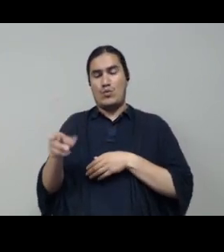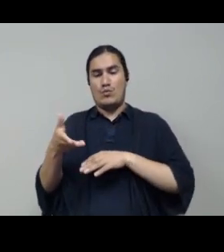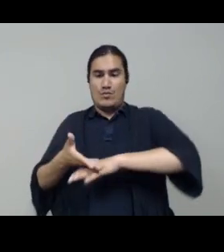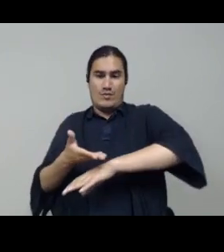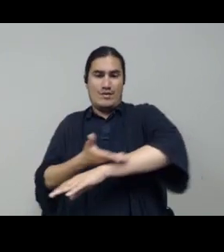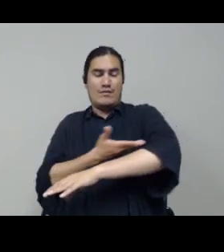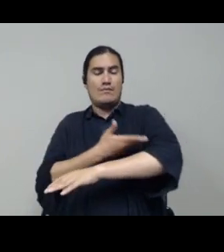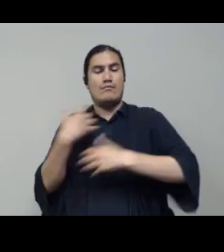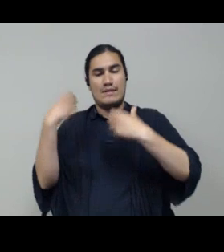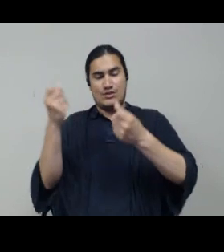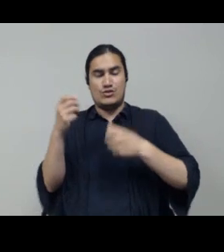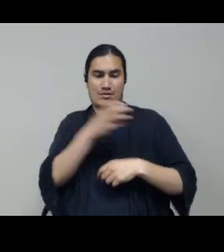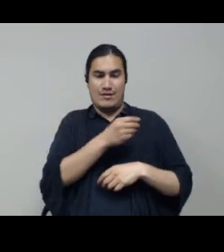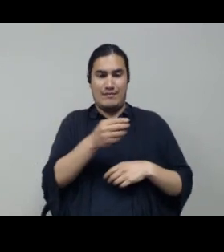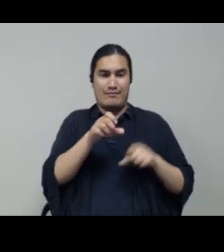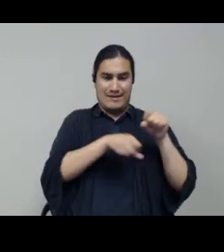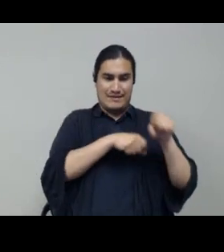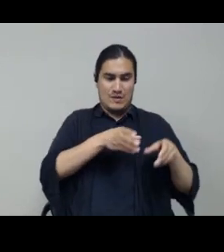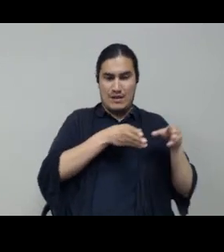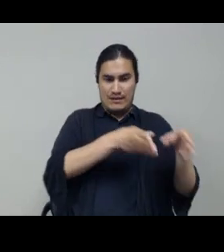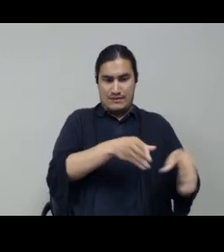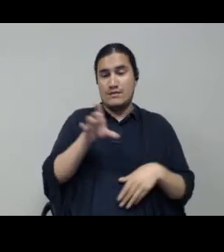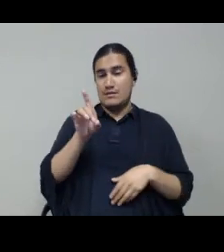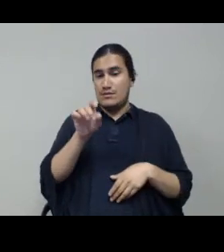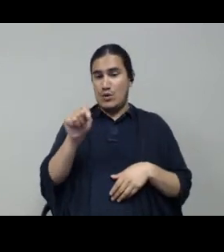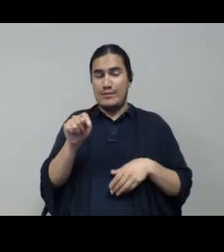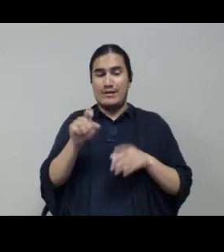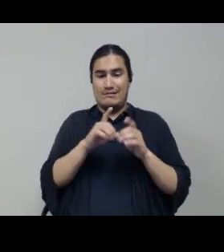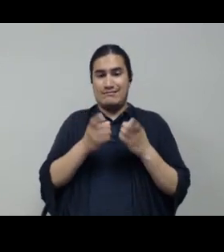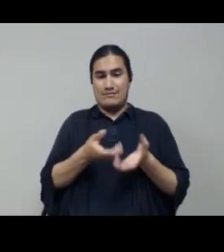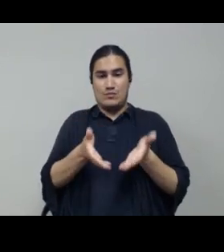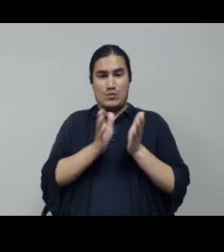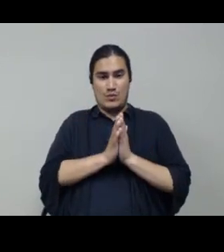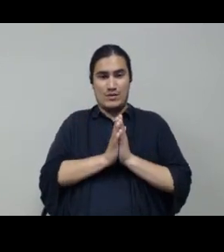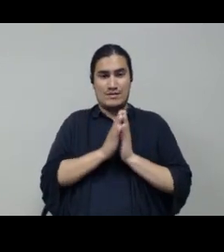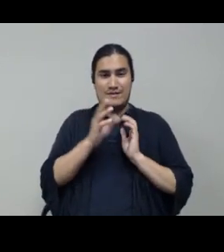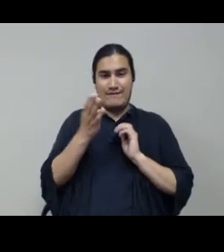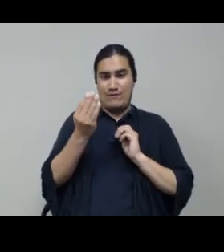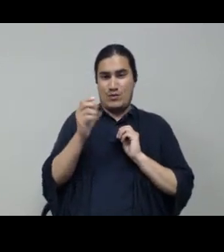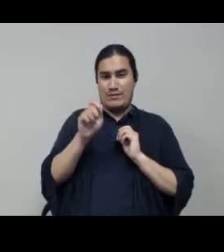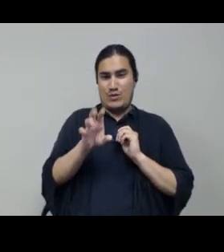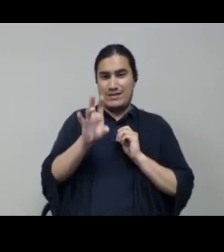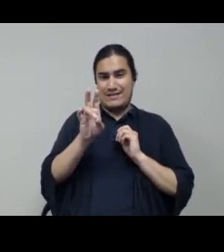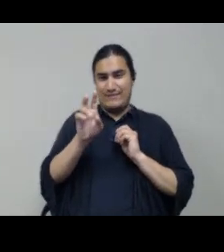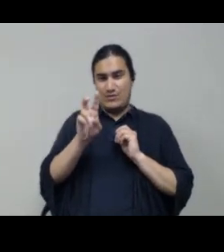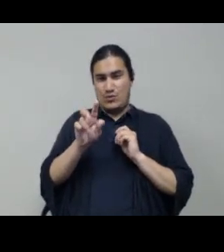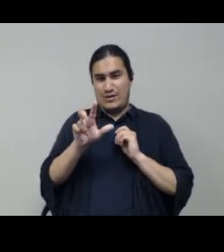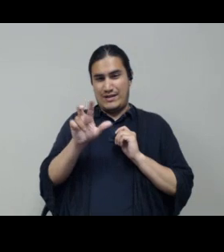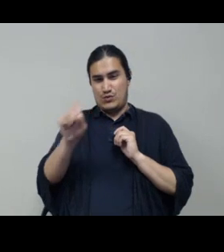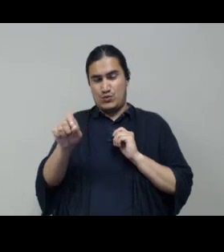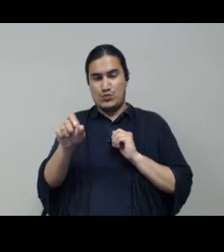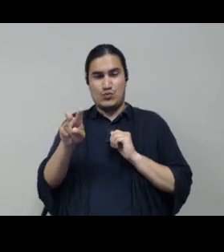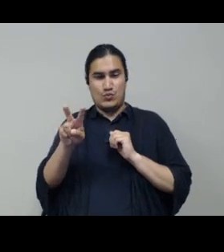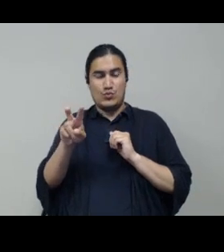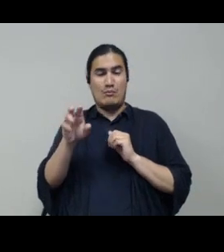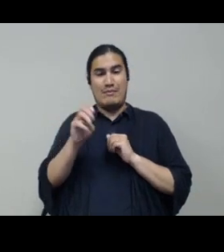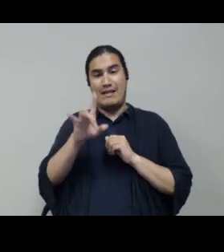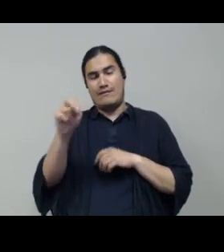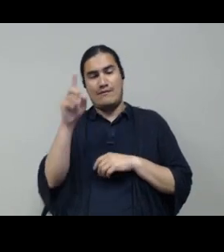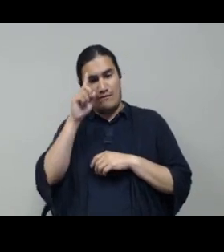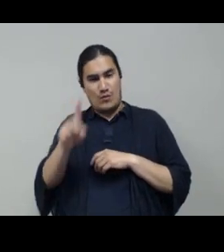bicycle lanes. The department is requesting a $14.7 million of supplemental funds for the construction